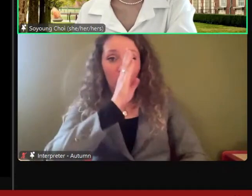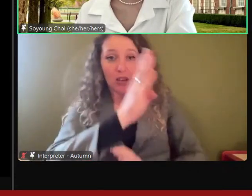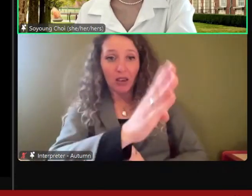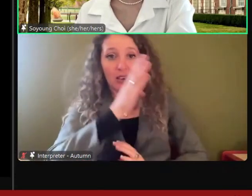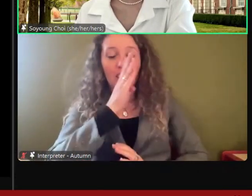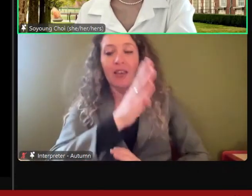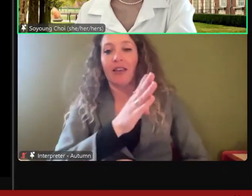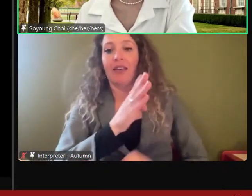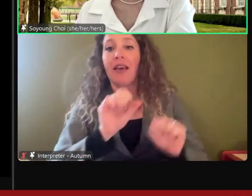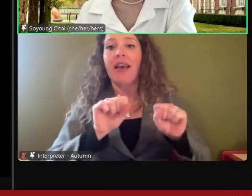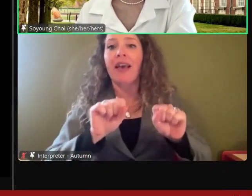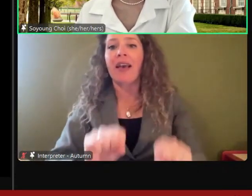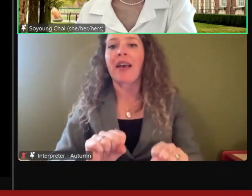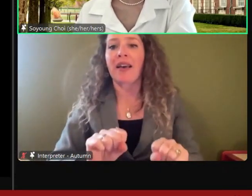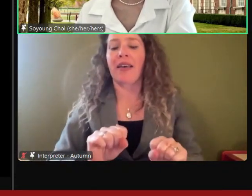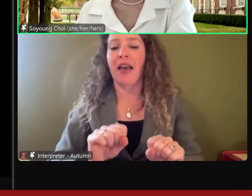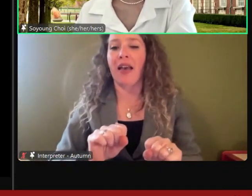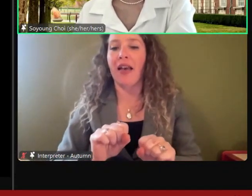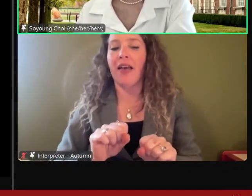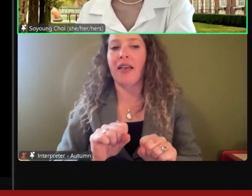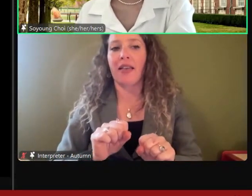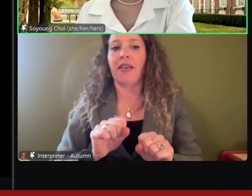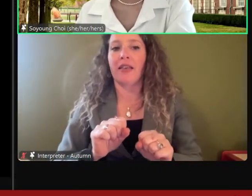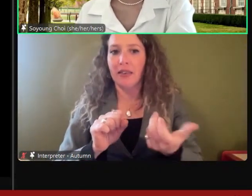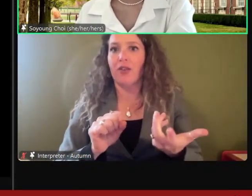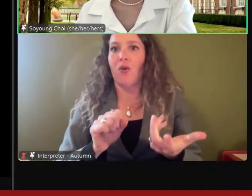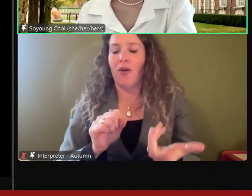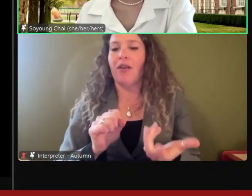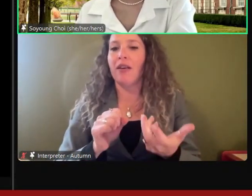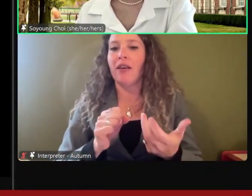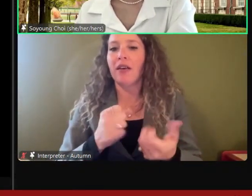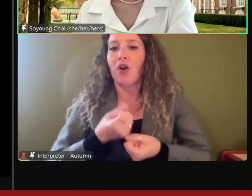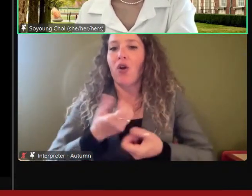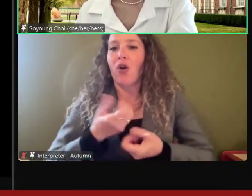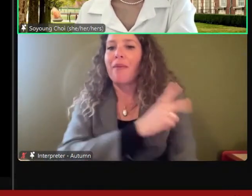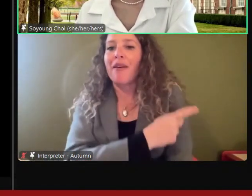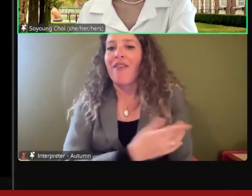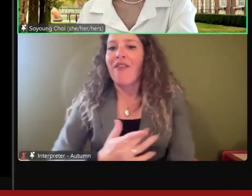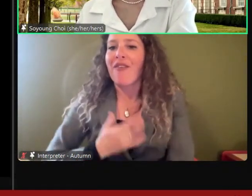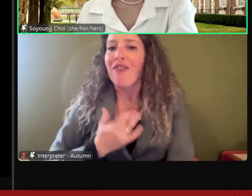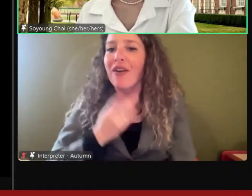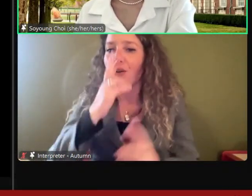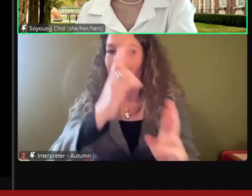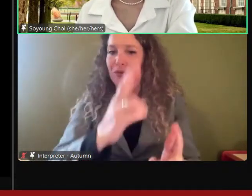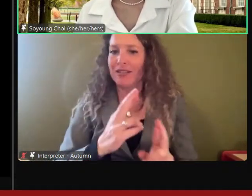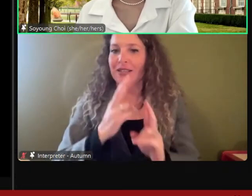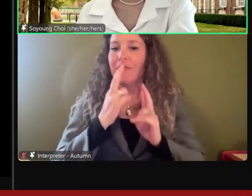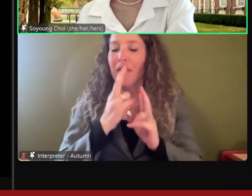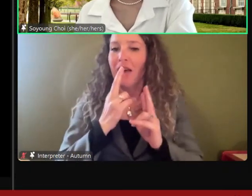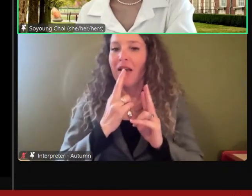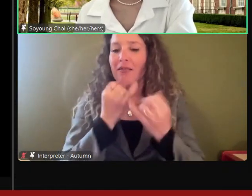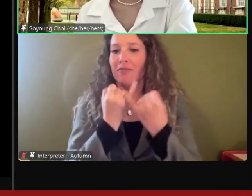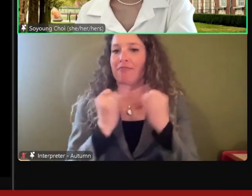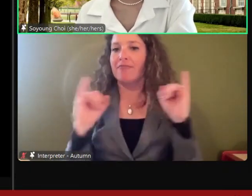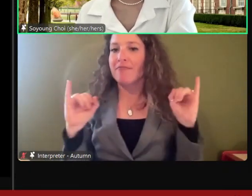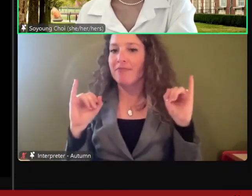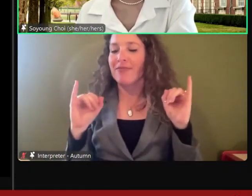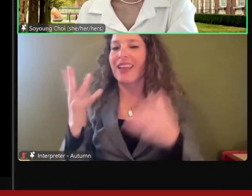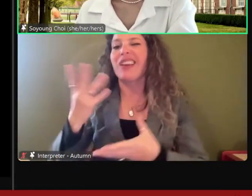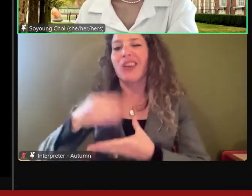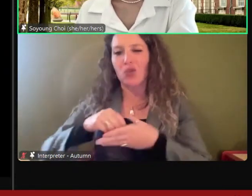a patient's sense of autonomy and respect. And inclusive language